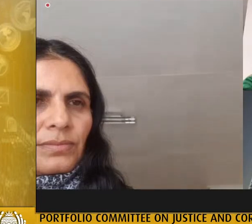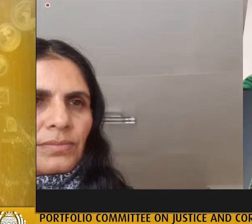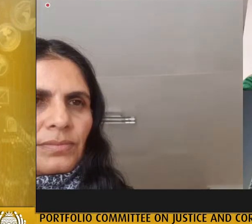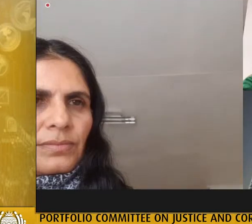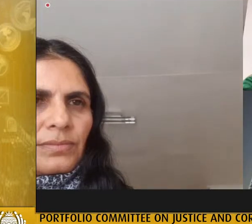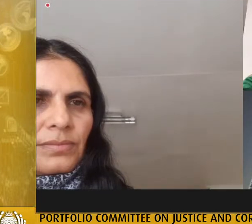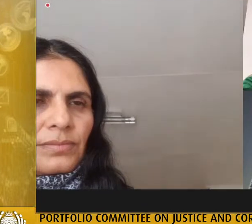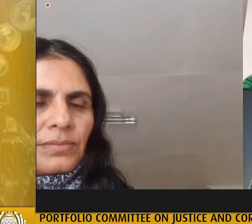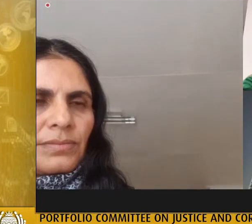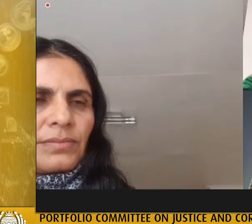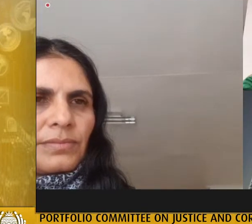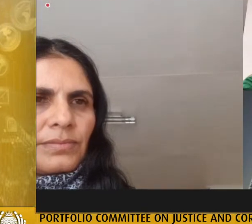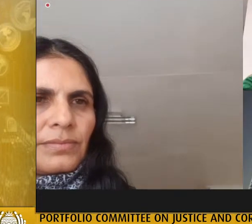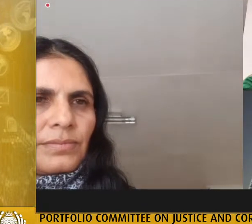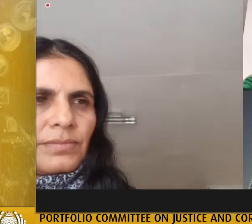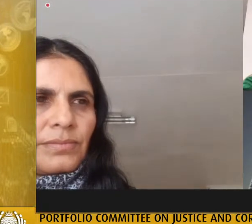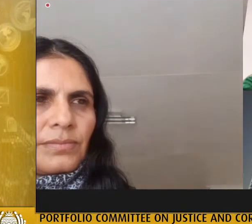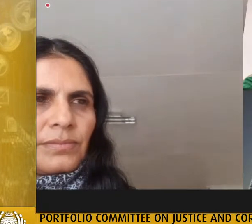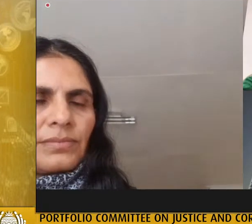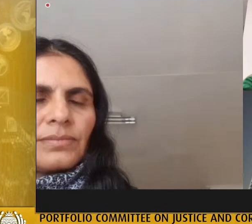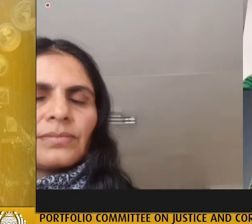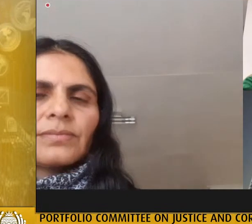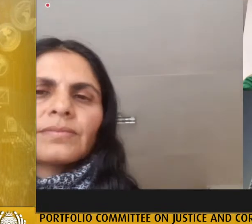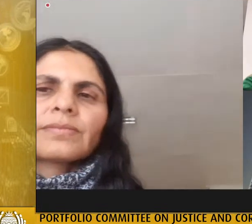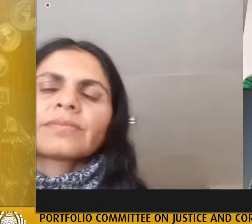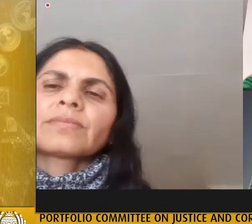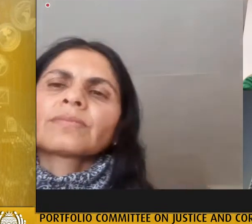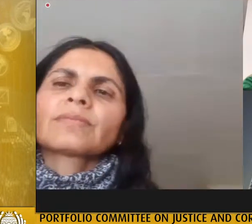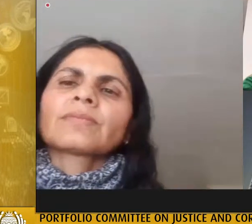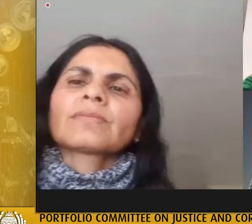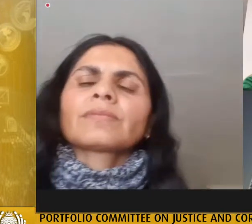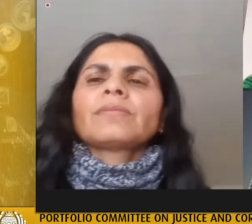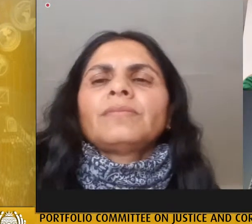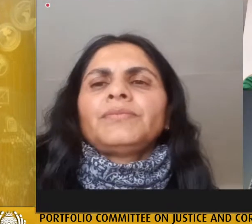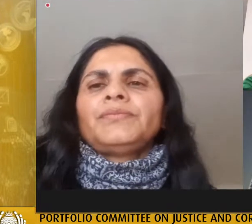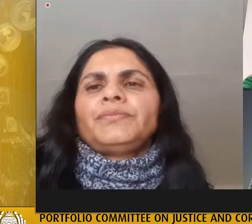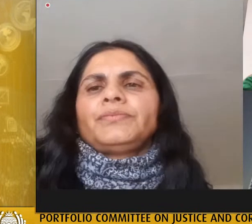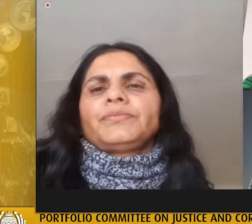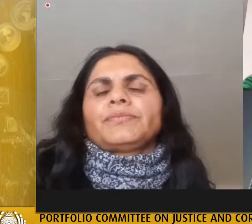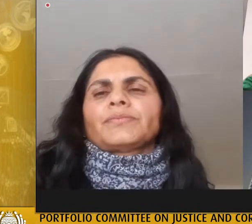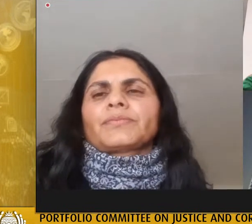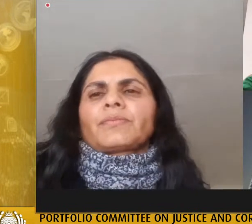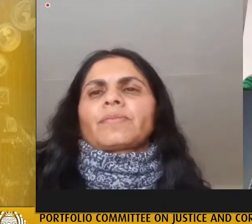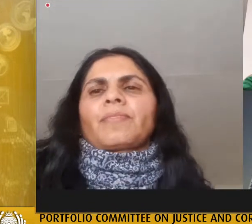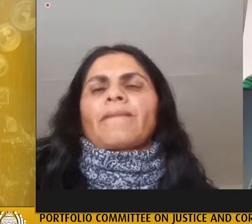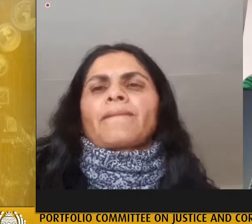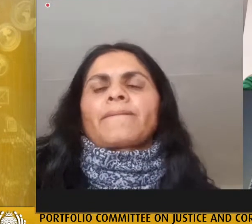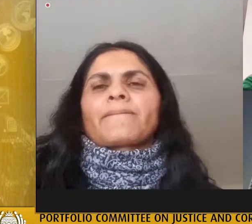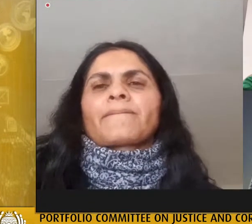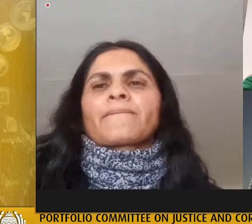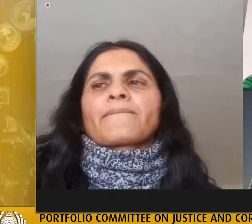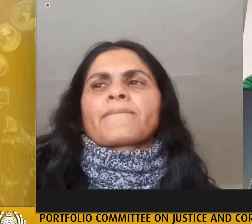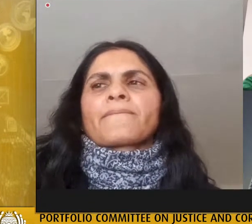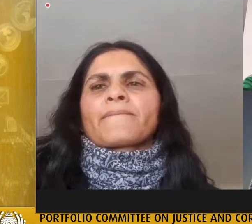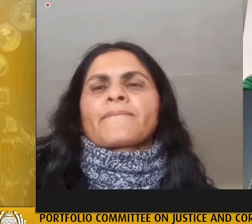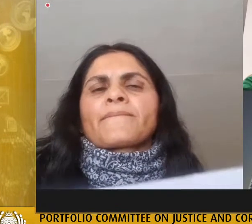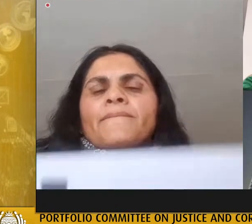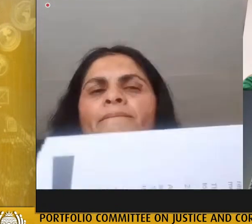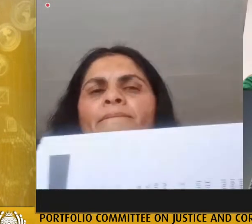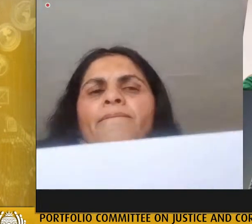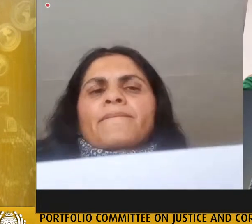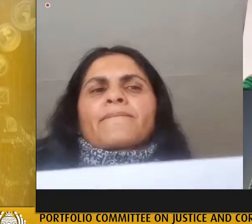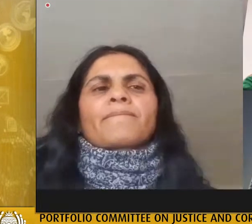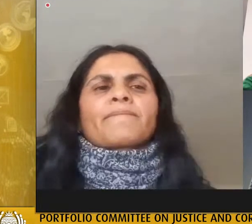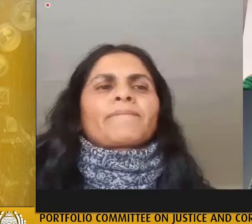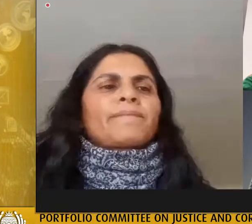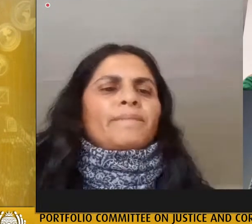Philippi, Worcester. These has happened in the last 3 days. And the last one is serious. I would want him to take this